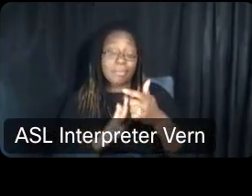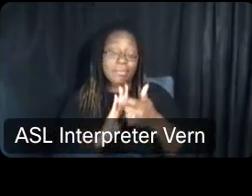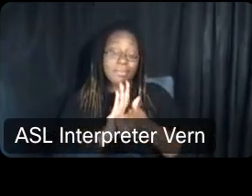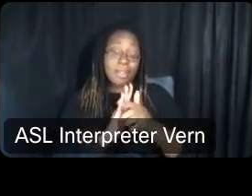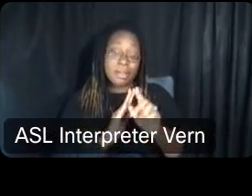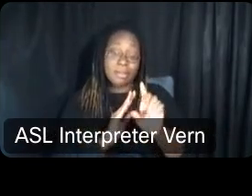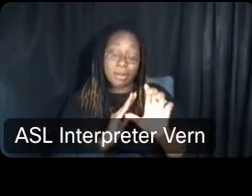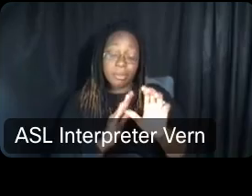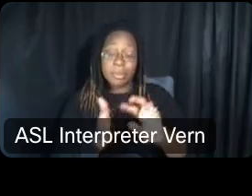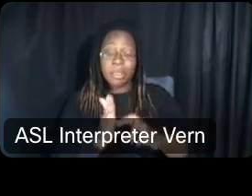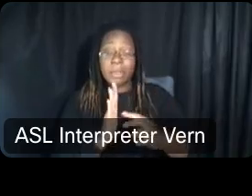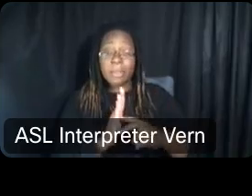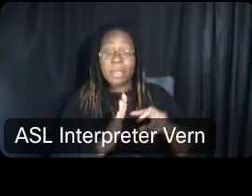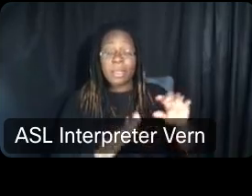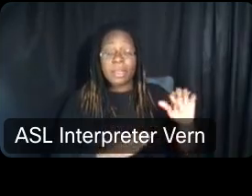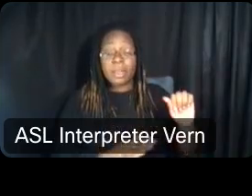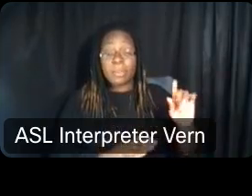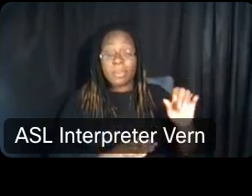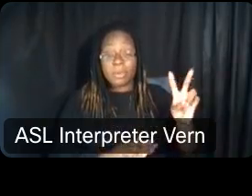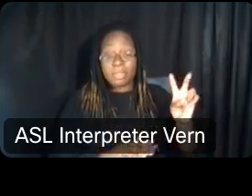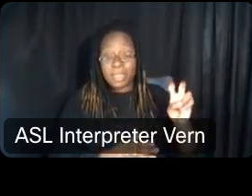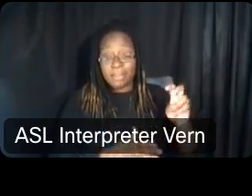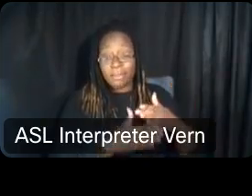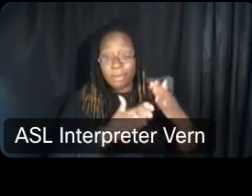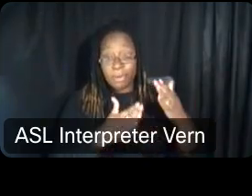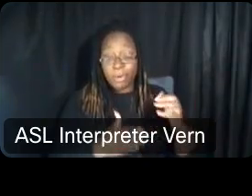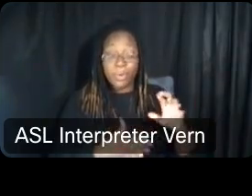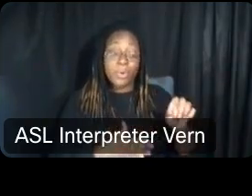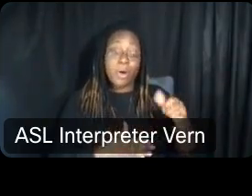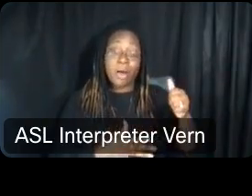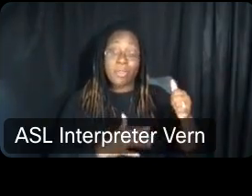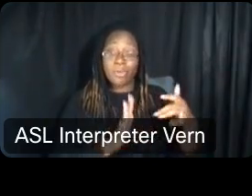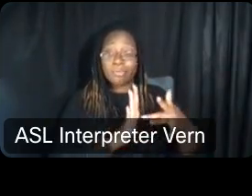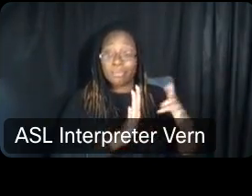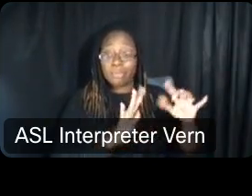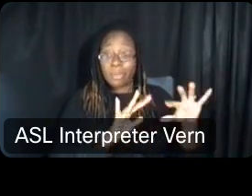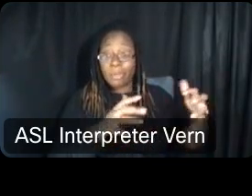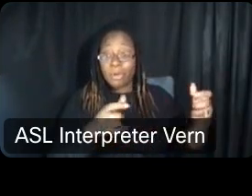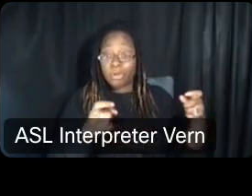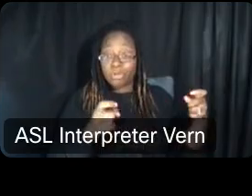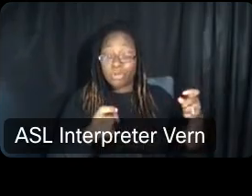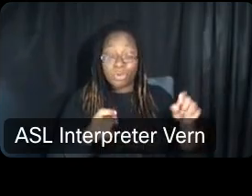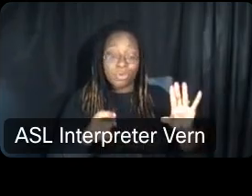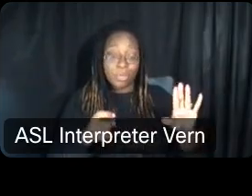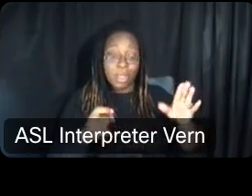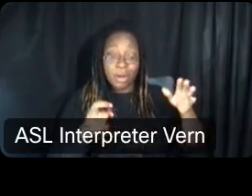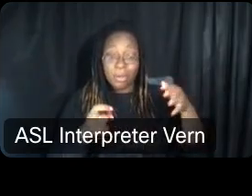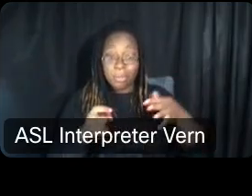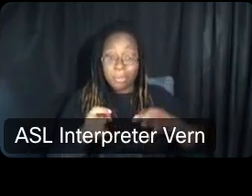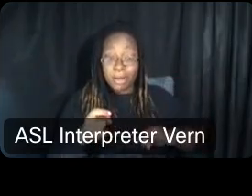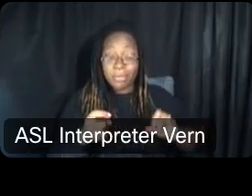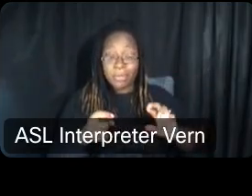abusive partner or other abusive party control over a person's benefits or care. Things